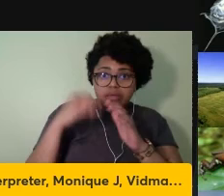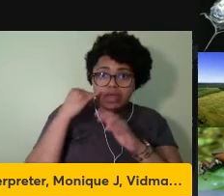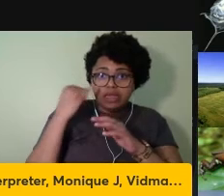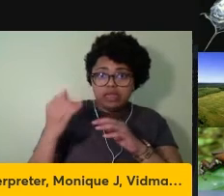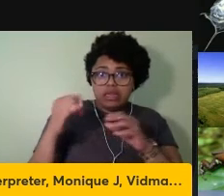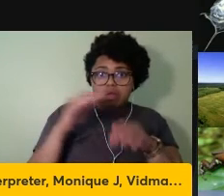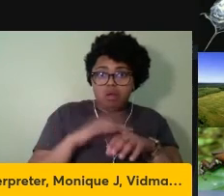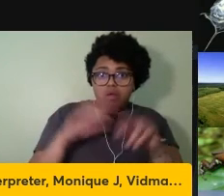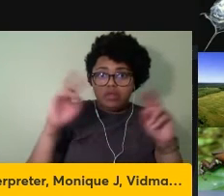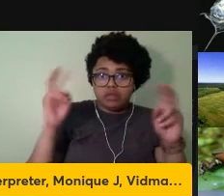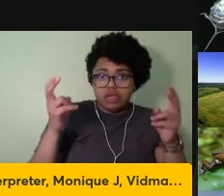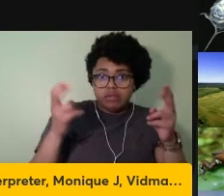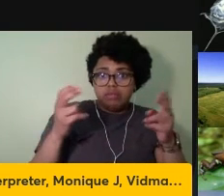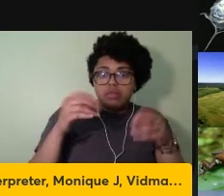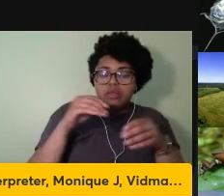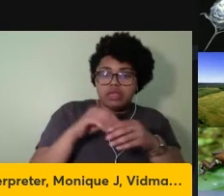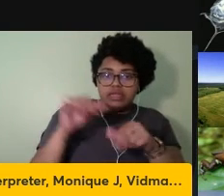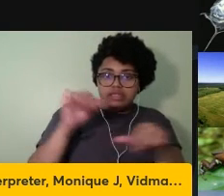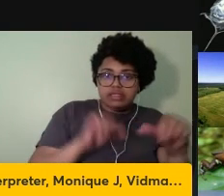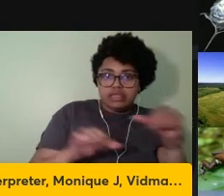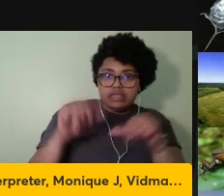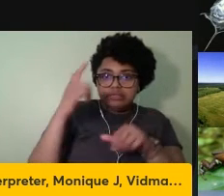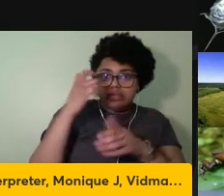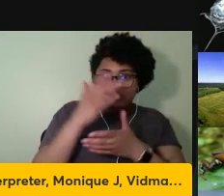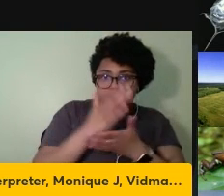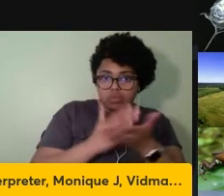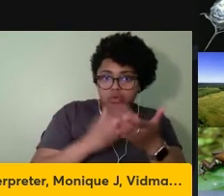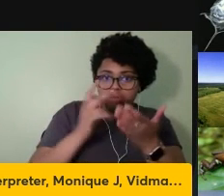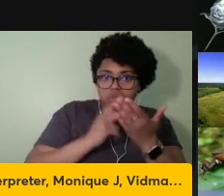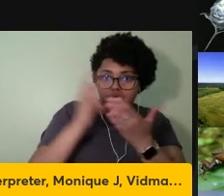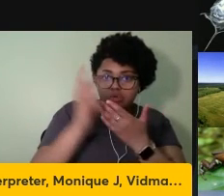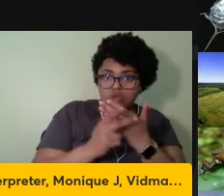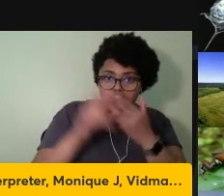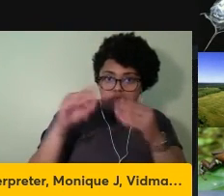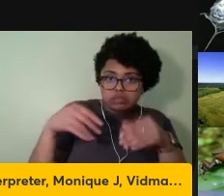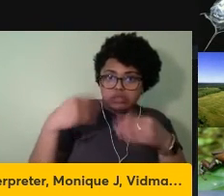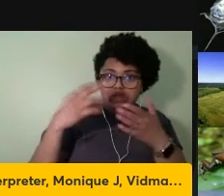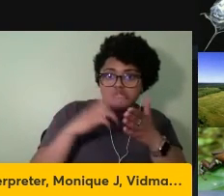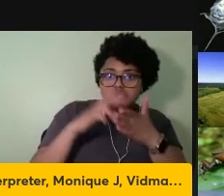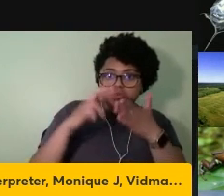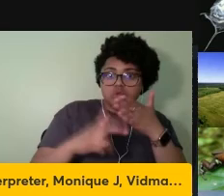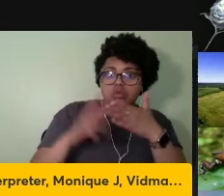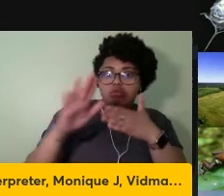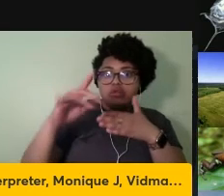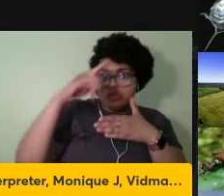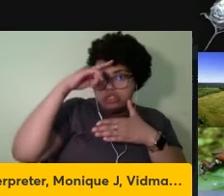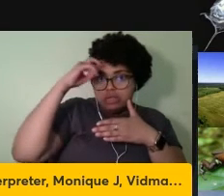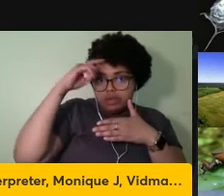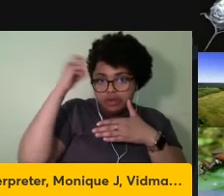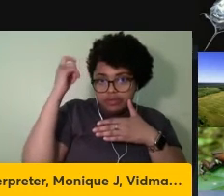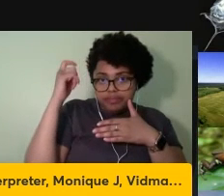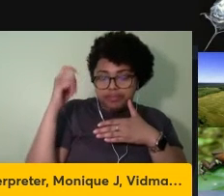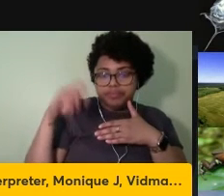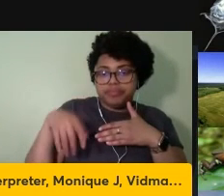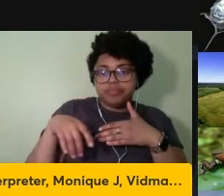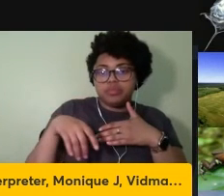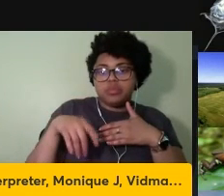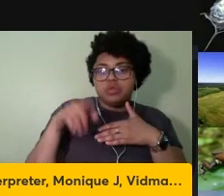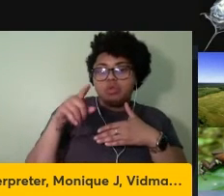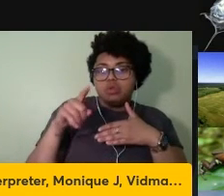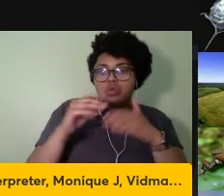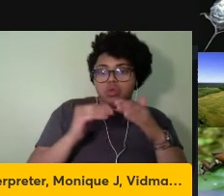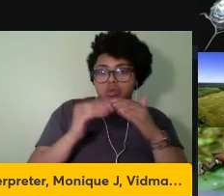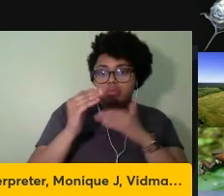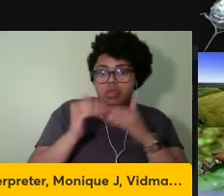science because part of the program is presenting the results of your summer REU. You build